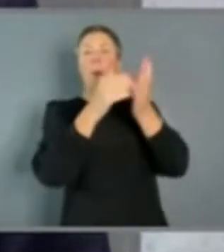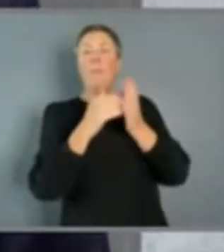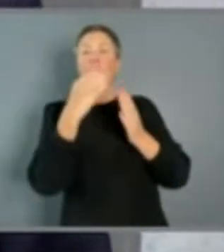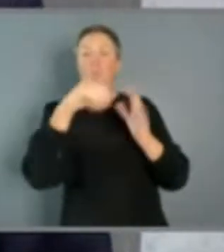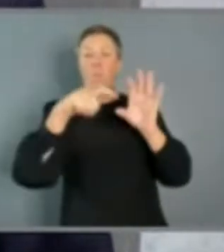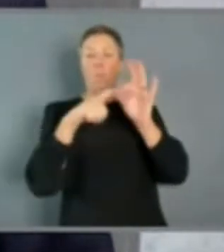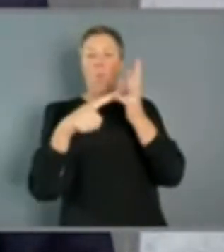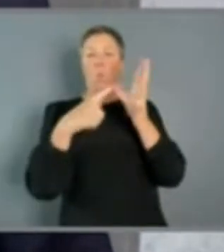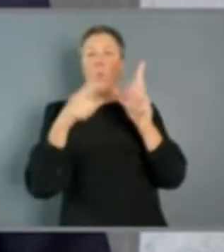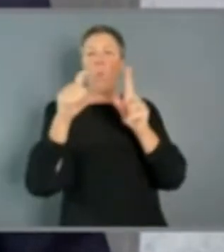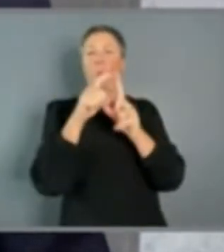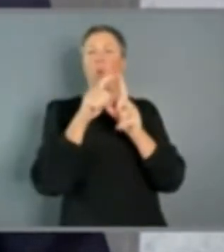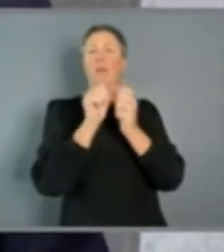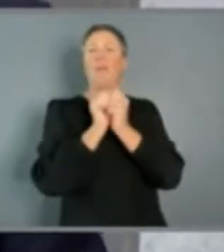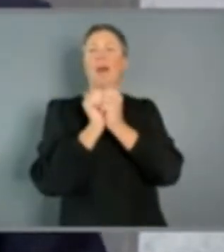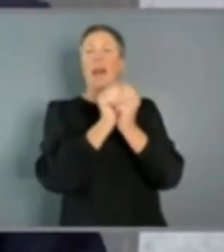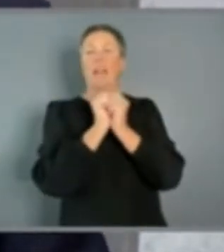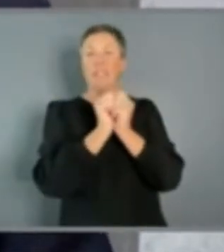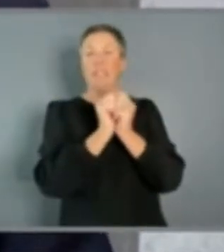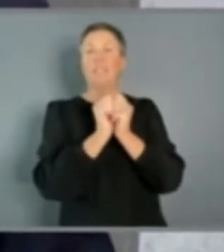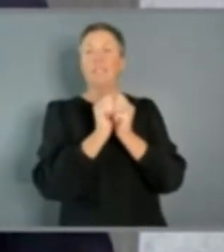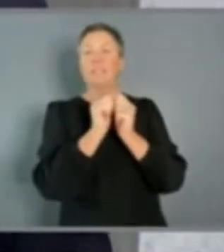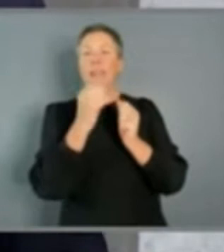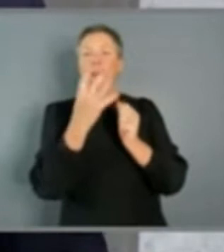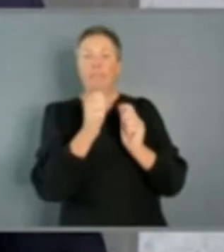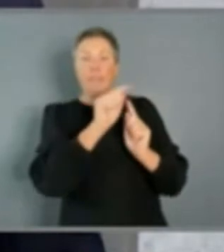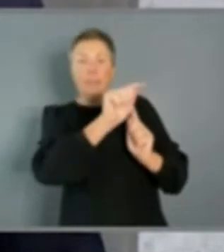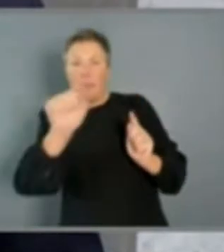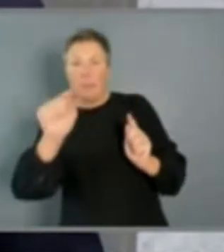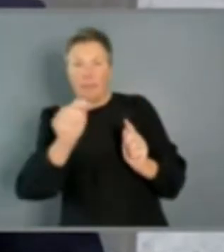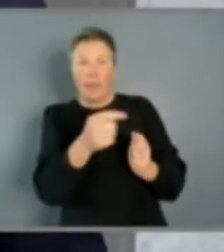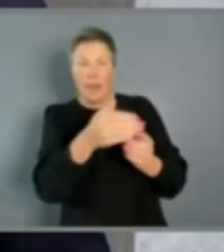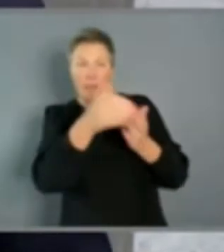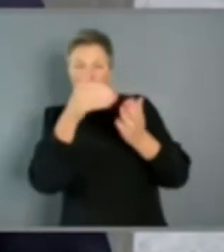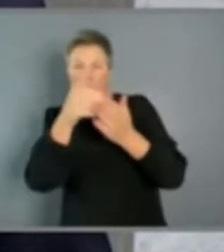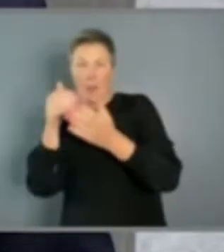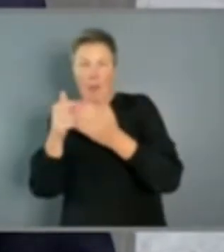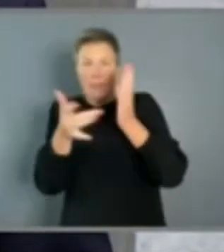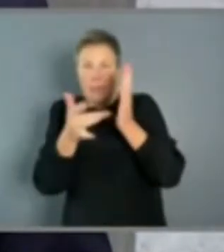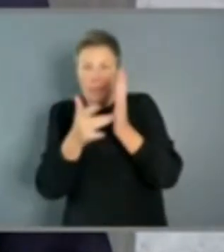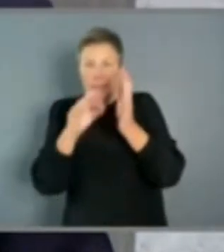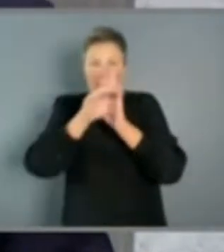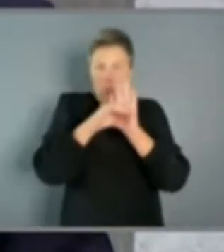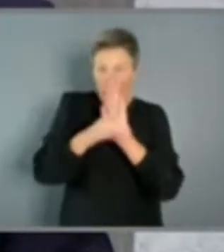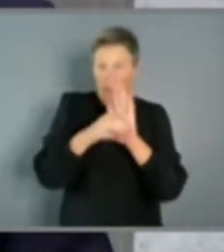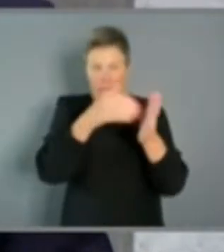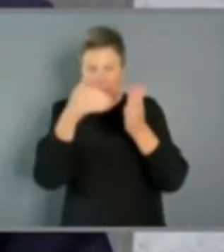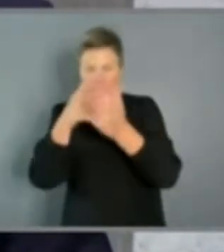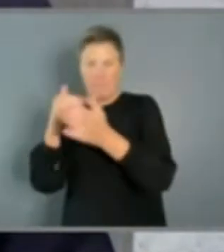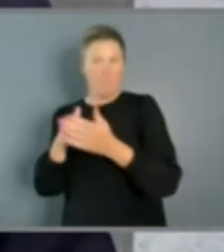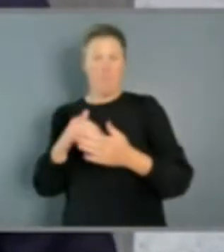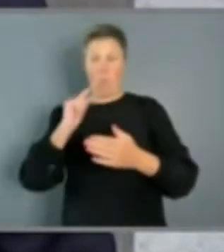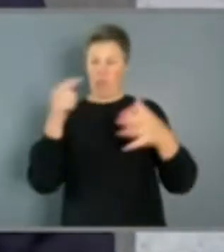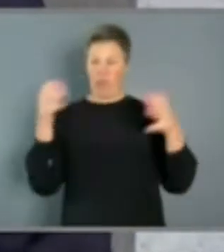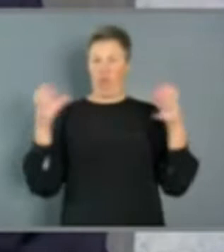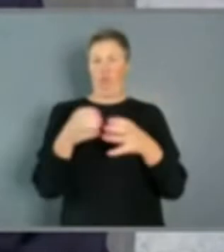partners to provide assistance, technical and otherwise, with the rollout of this program. In the Torres Strait Island, we will